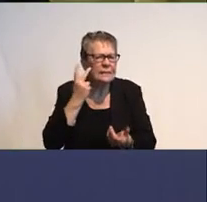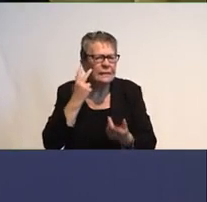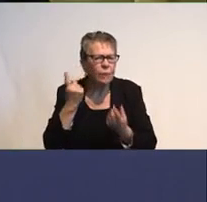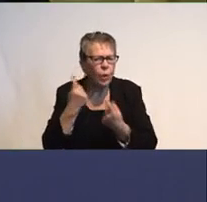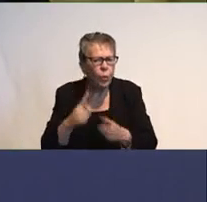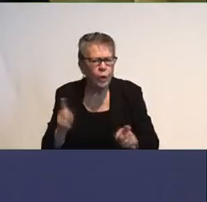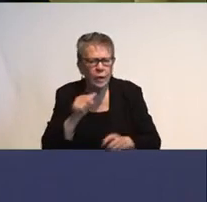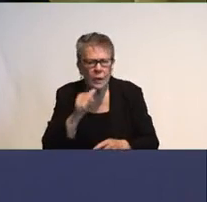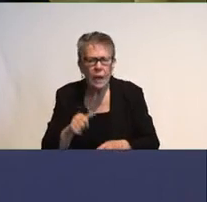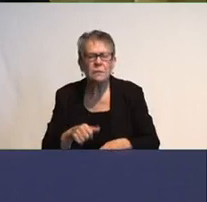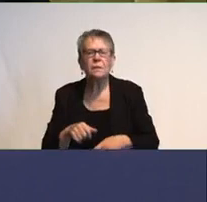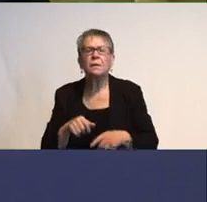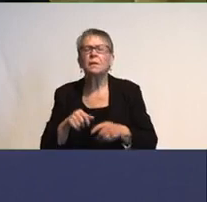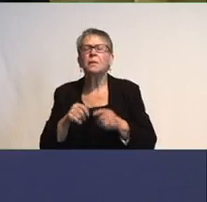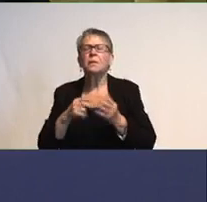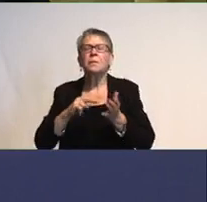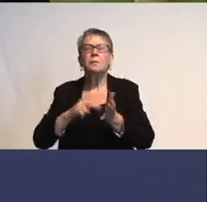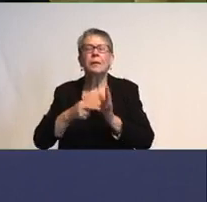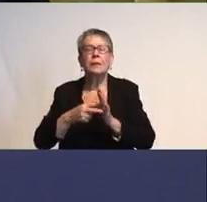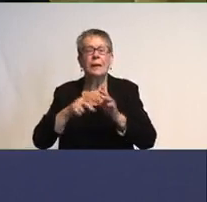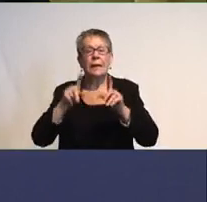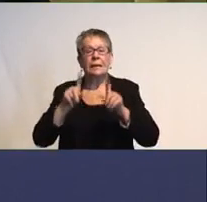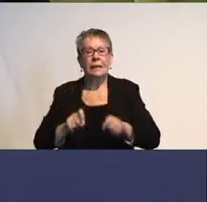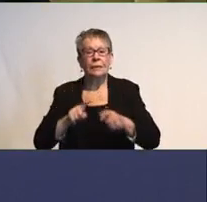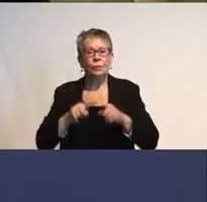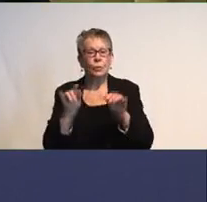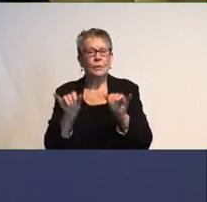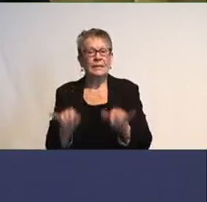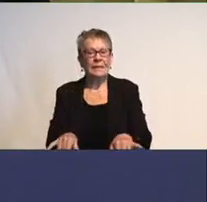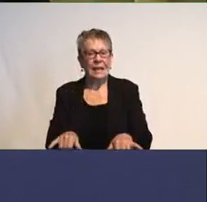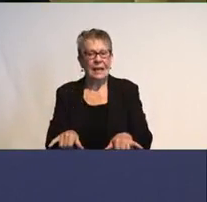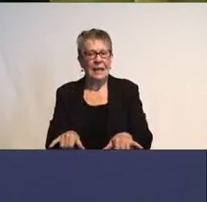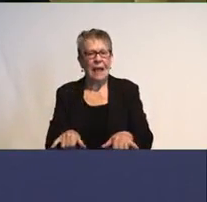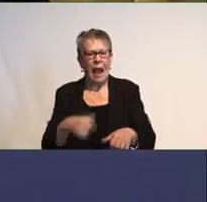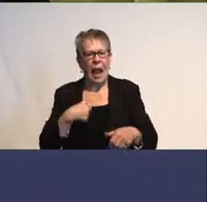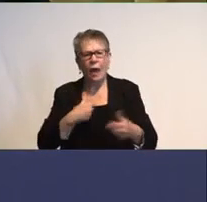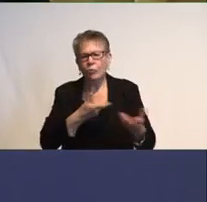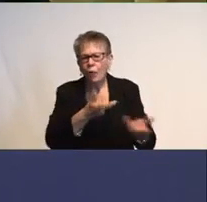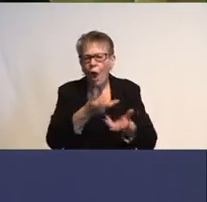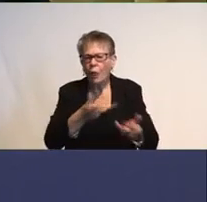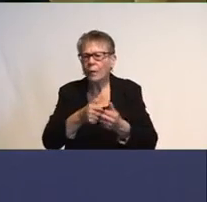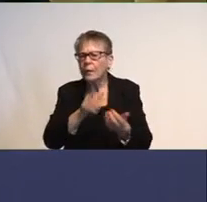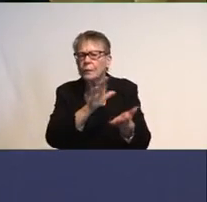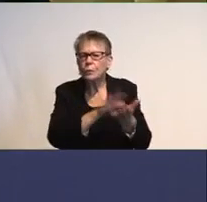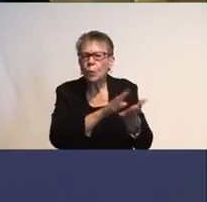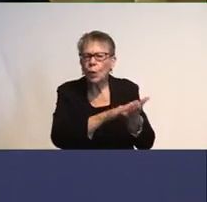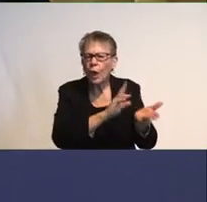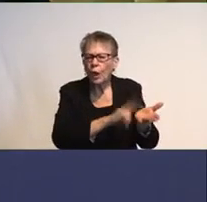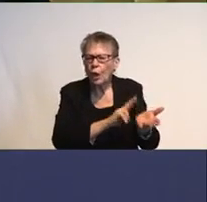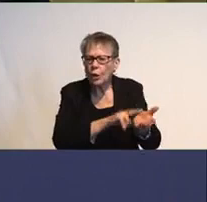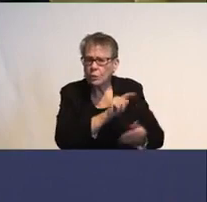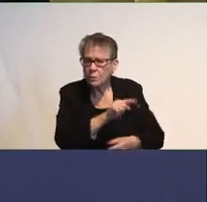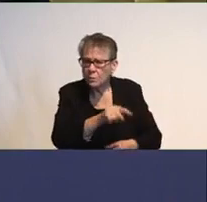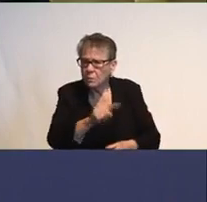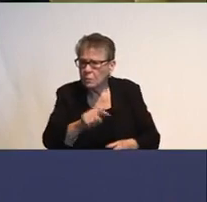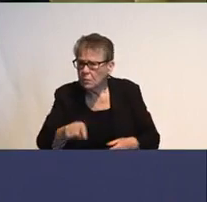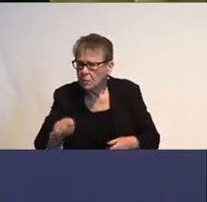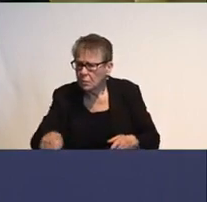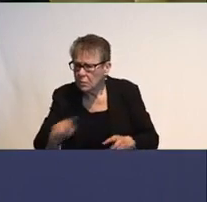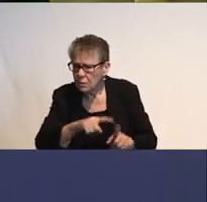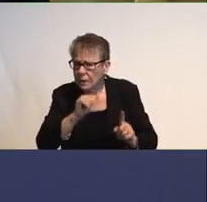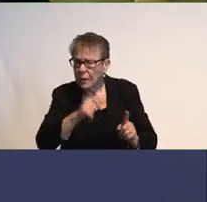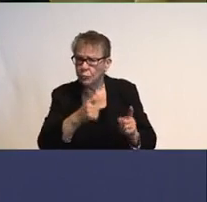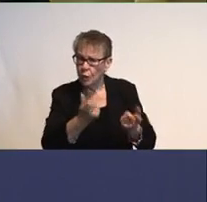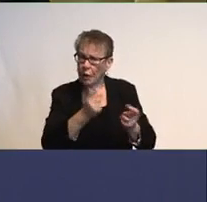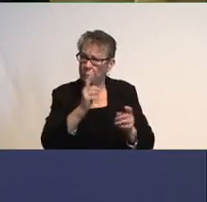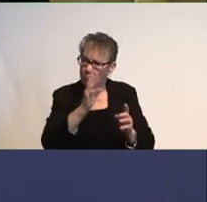you, anything you want to add to that? Yeah, we're working with the school nurses. We have developed a proposal for a pilot. We're looking at that